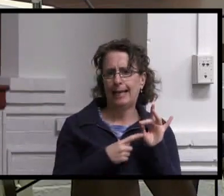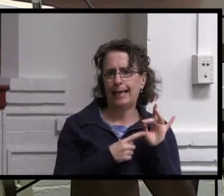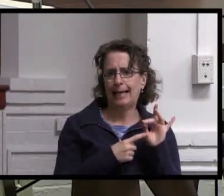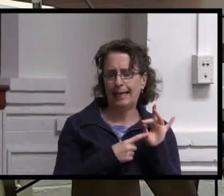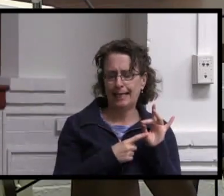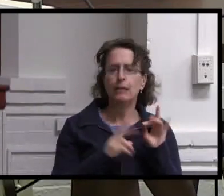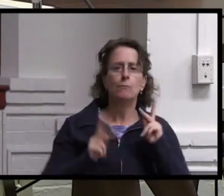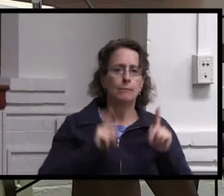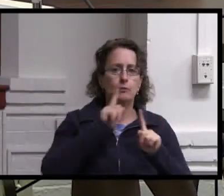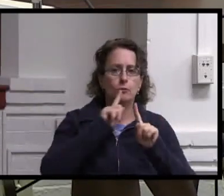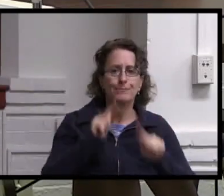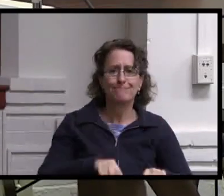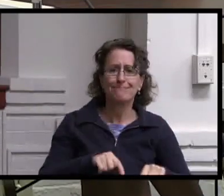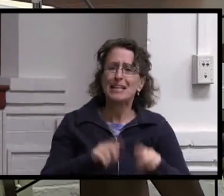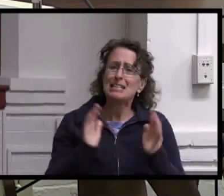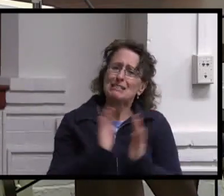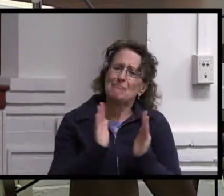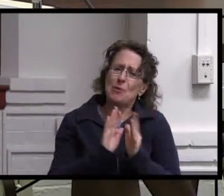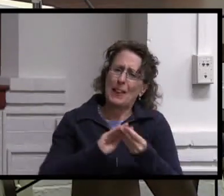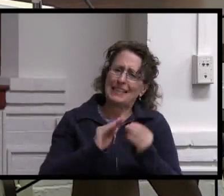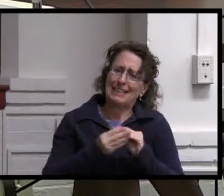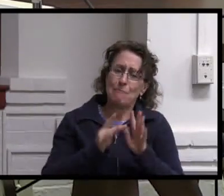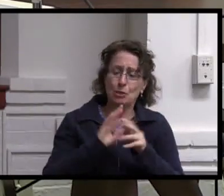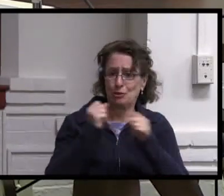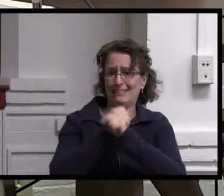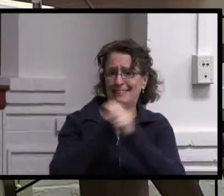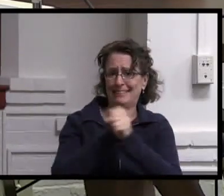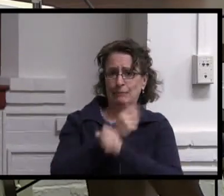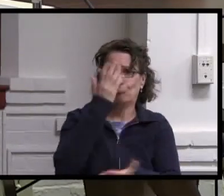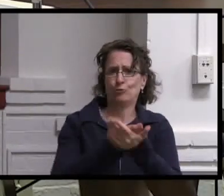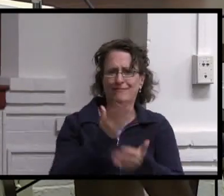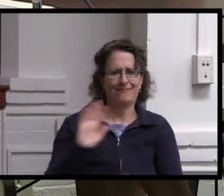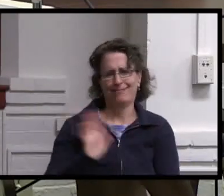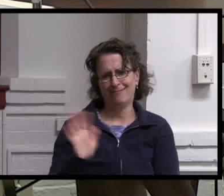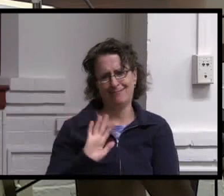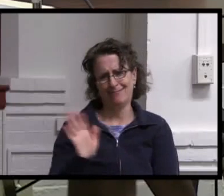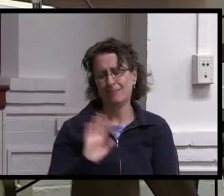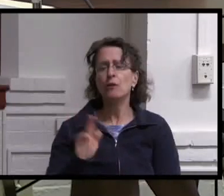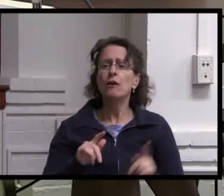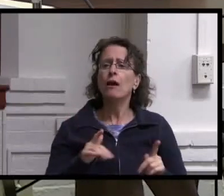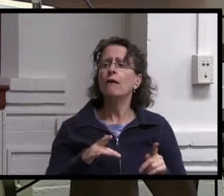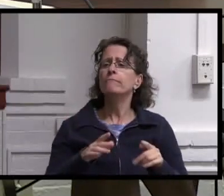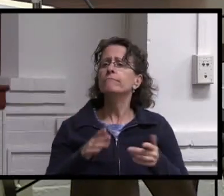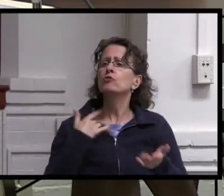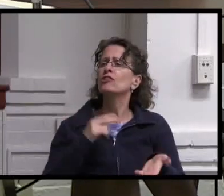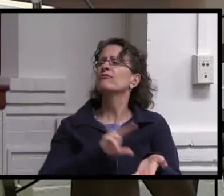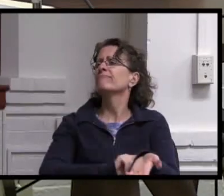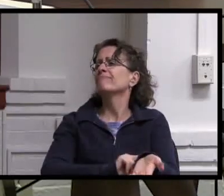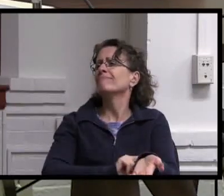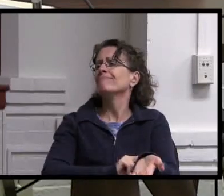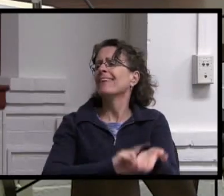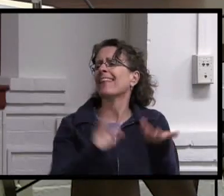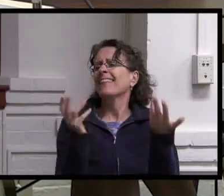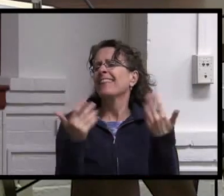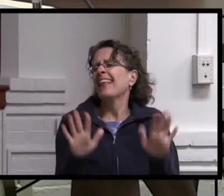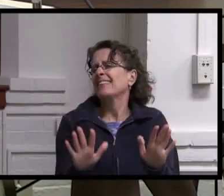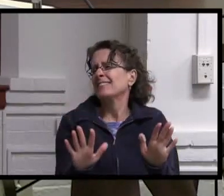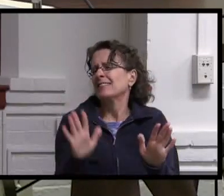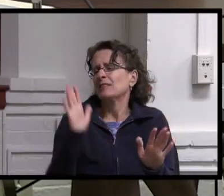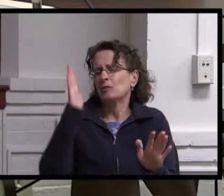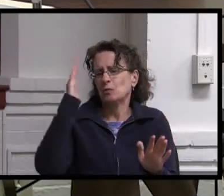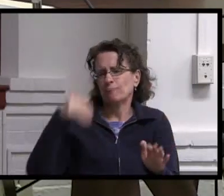statistically significant, but I think in terms of helping to bring some shape to this conversation, it's worth going through a couple of the